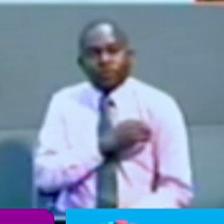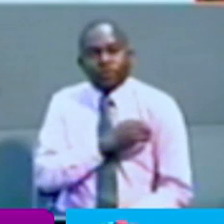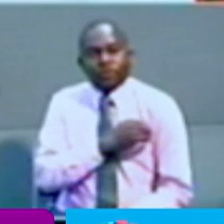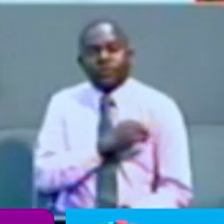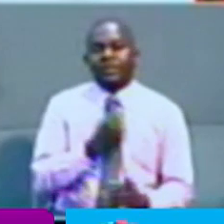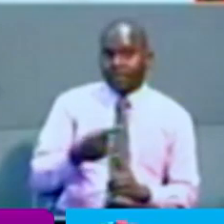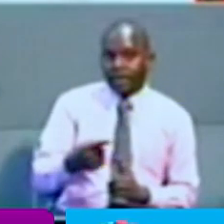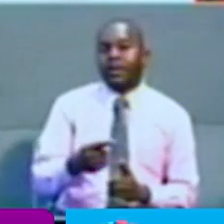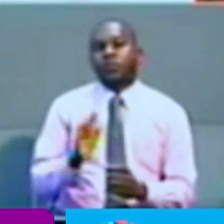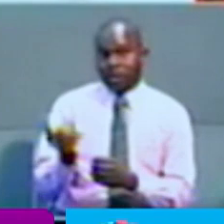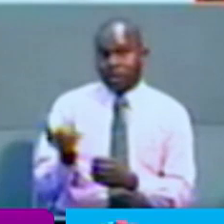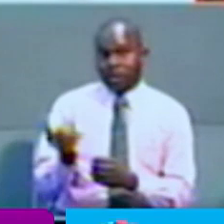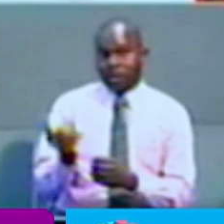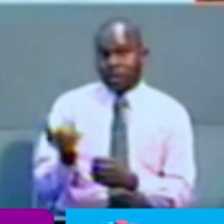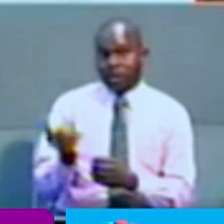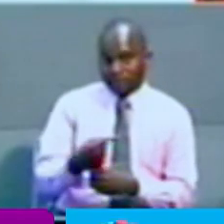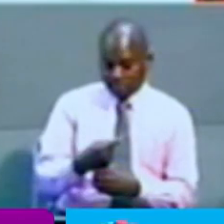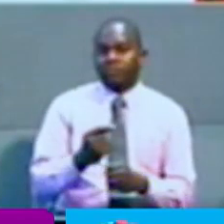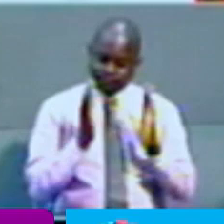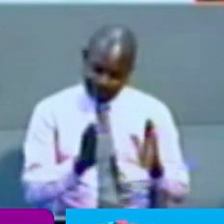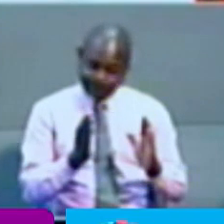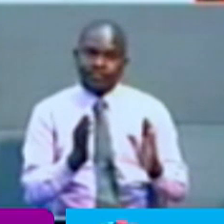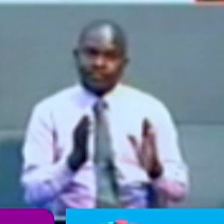Wakiso are taken care of.